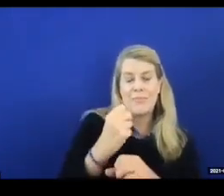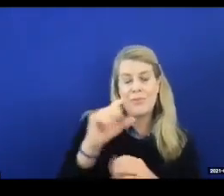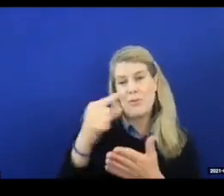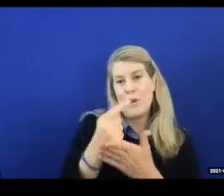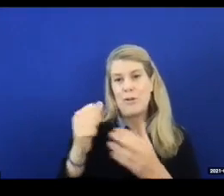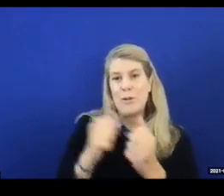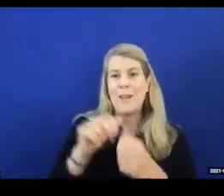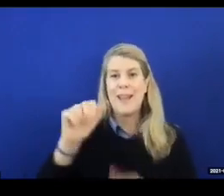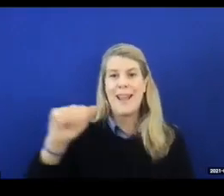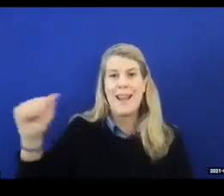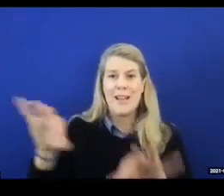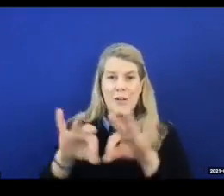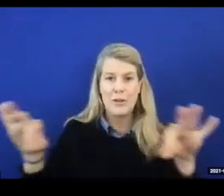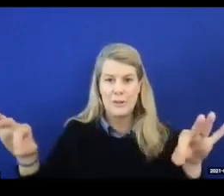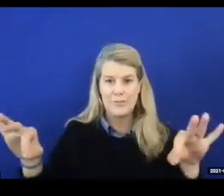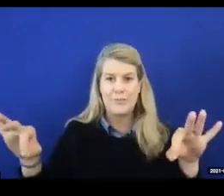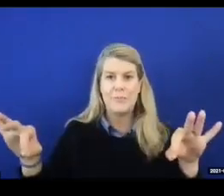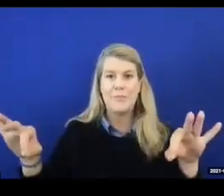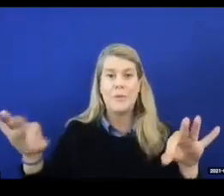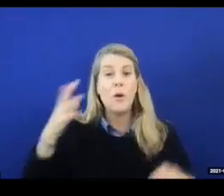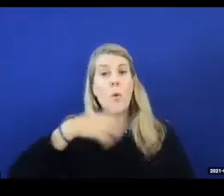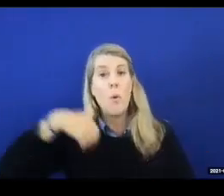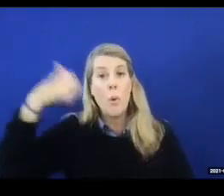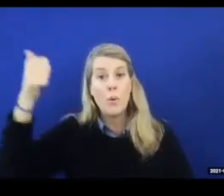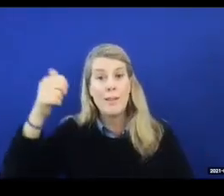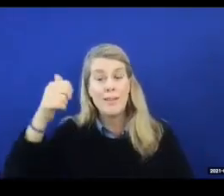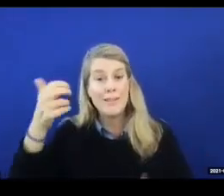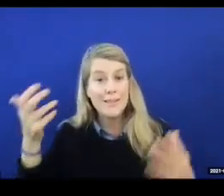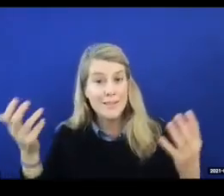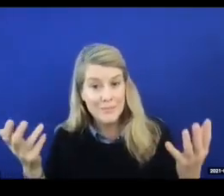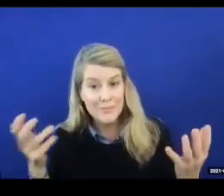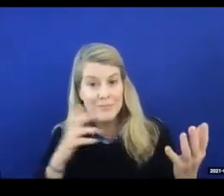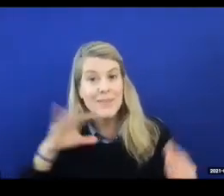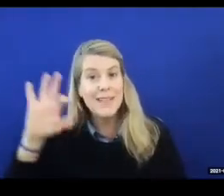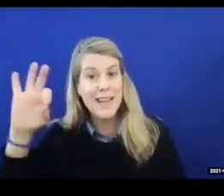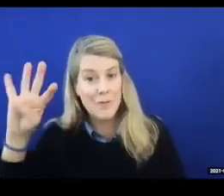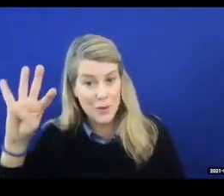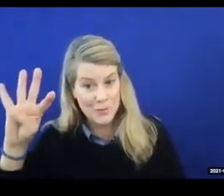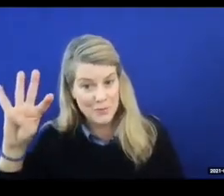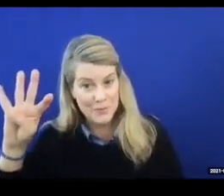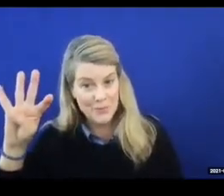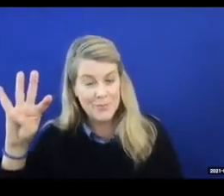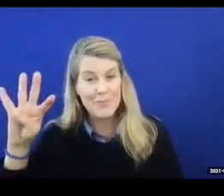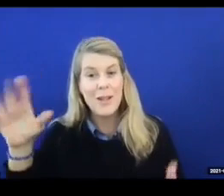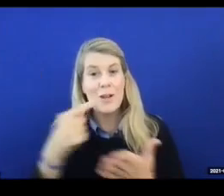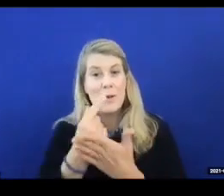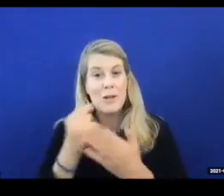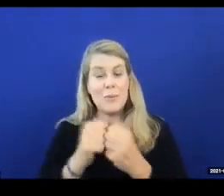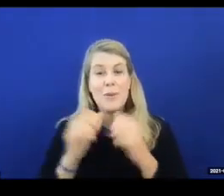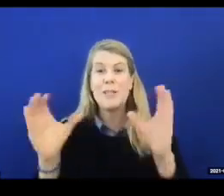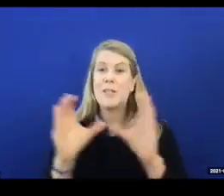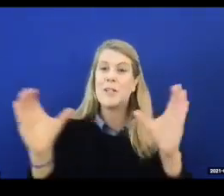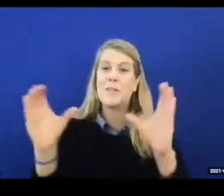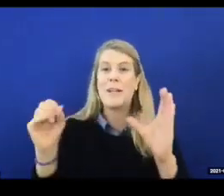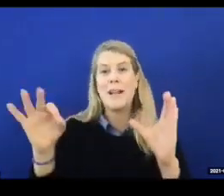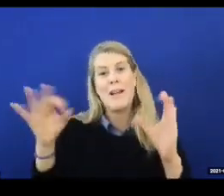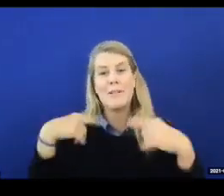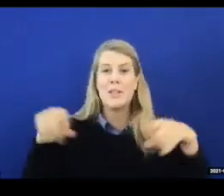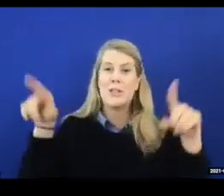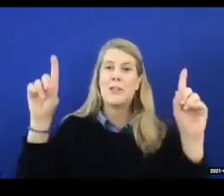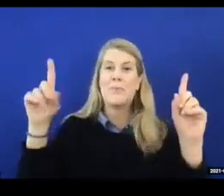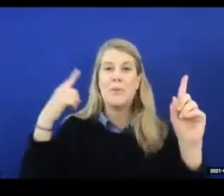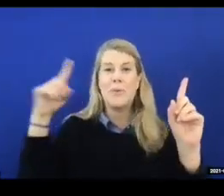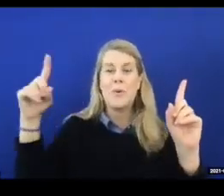associate degree. The oldest is 94 and graduates with a Certificate of Achievement